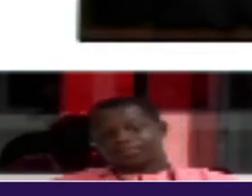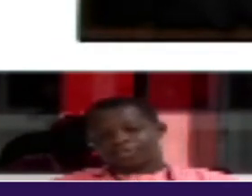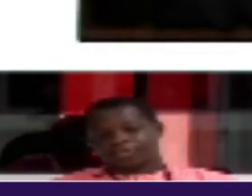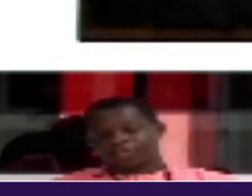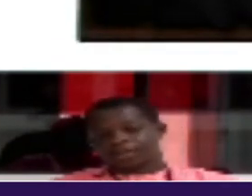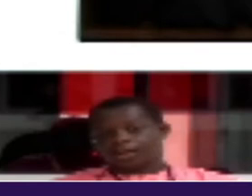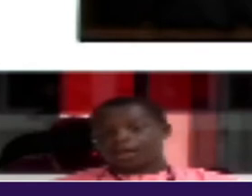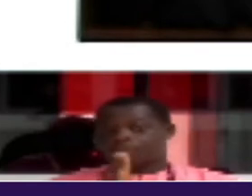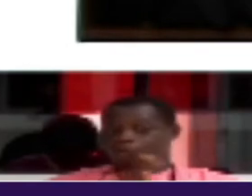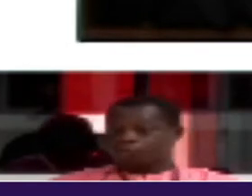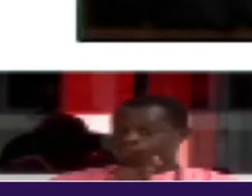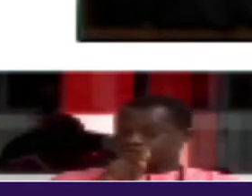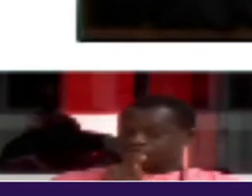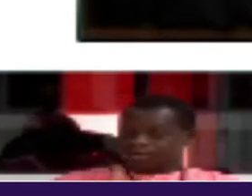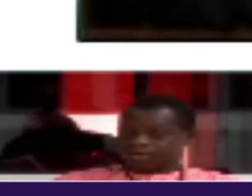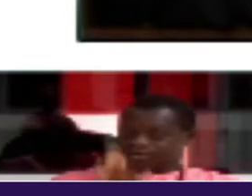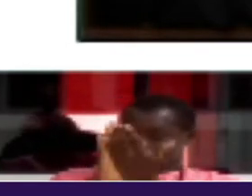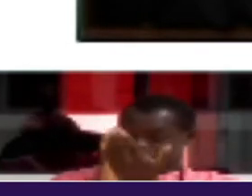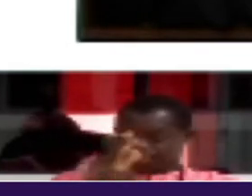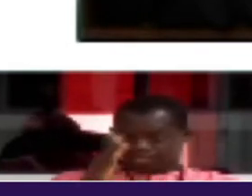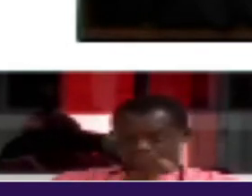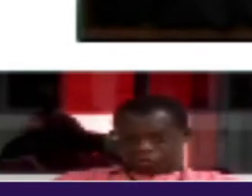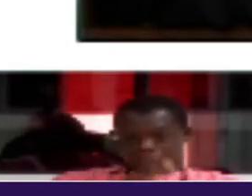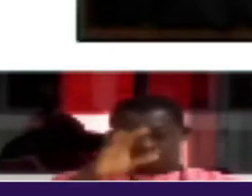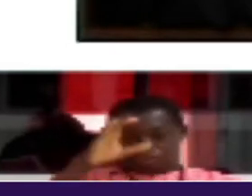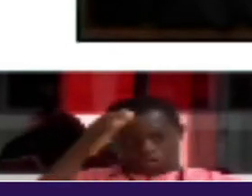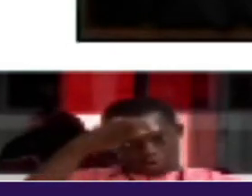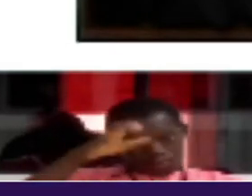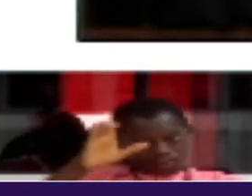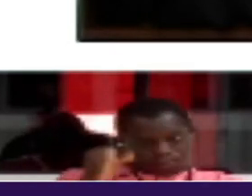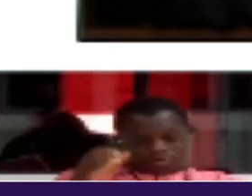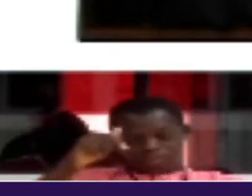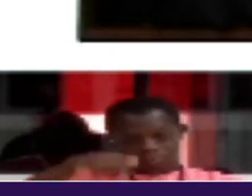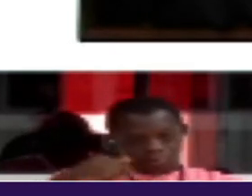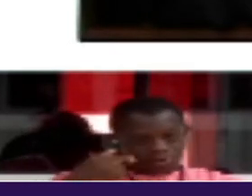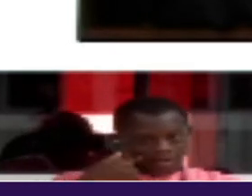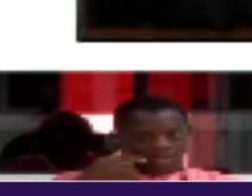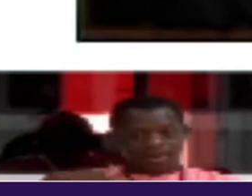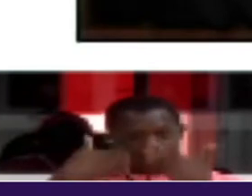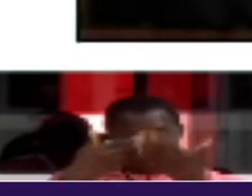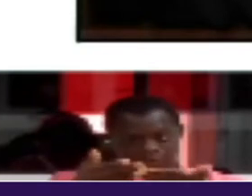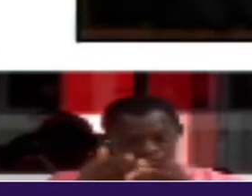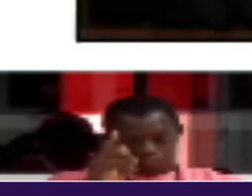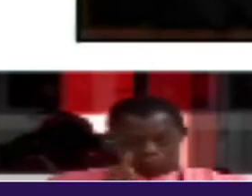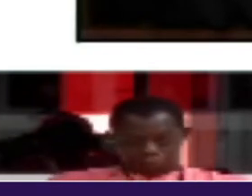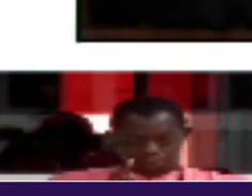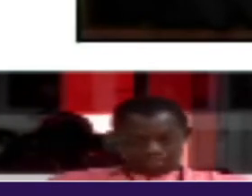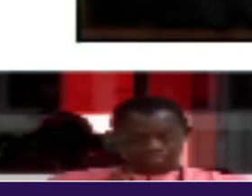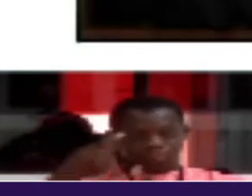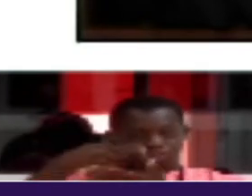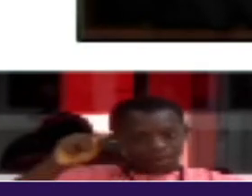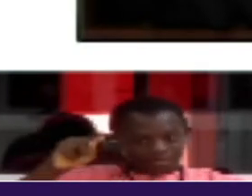Prior to your appearance before the commission today, you have been given certain warnings, correct? Yes,